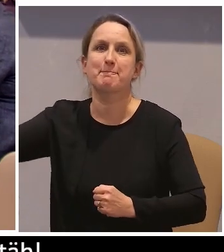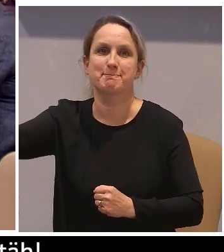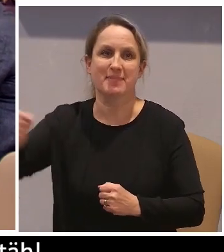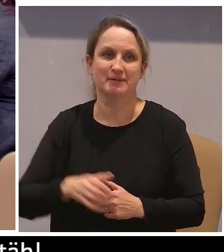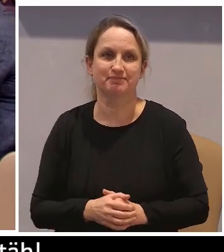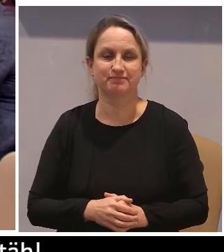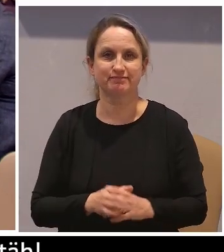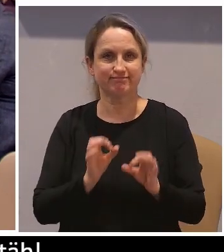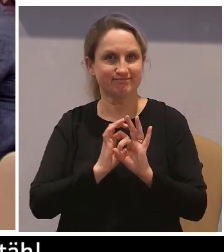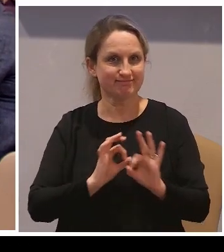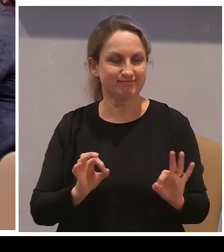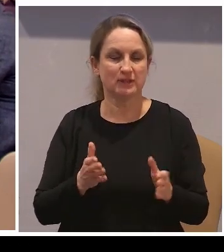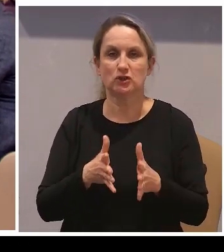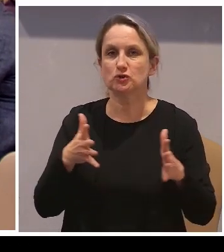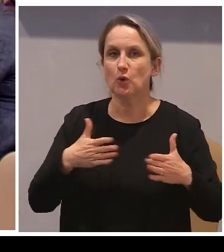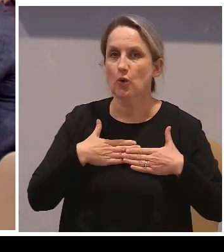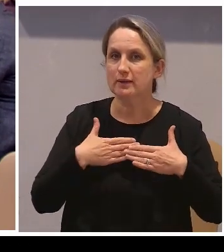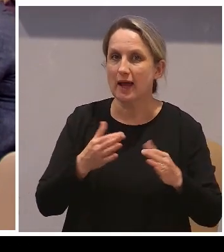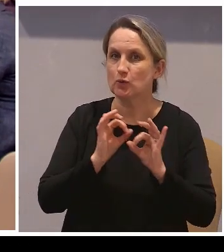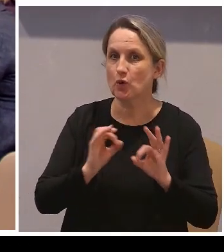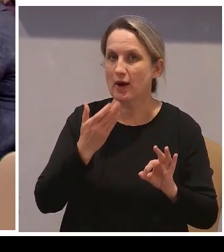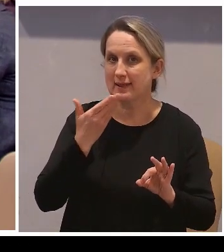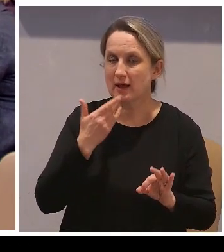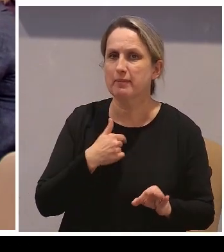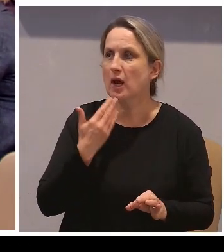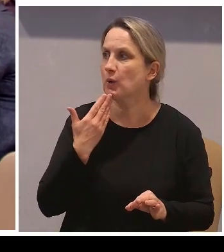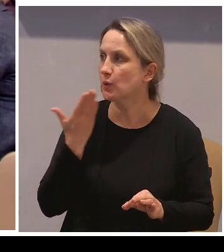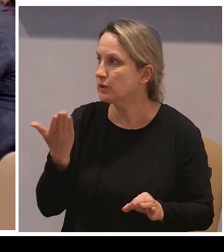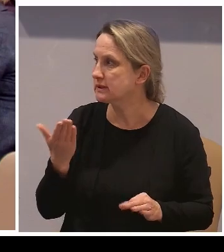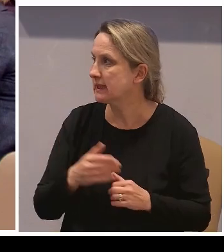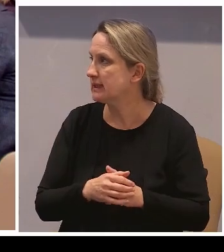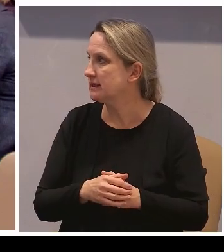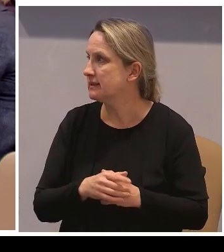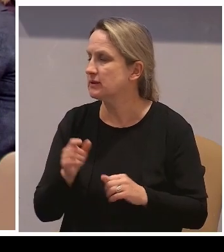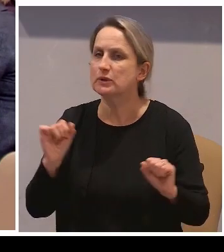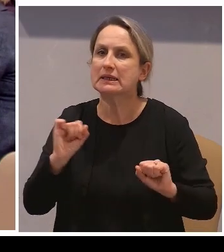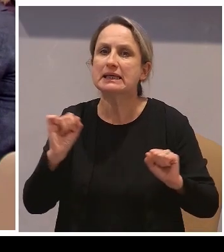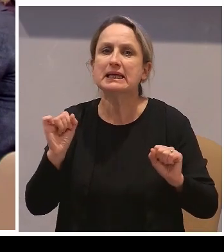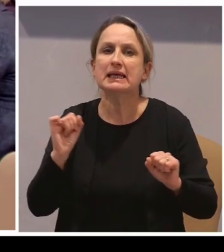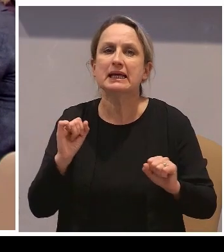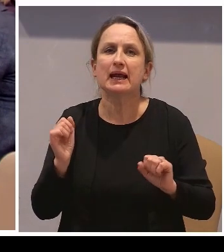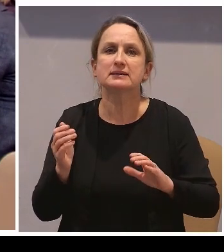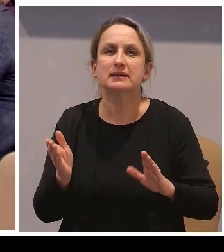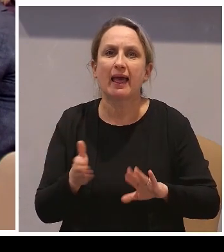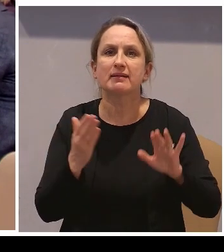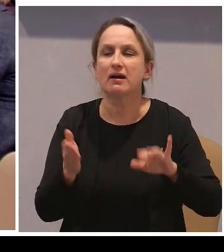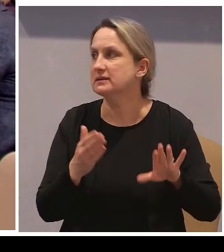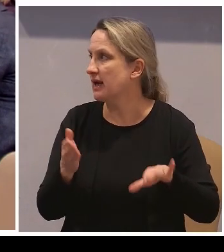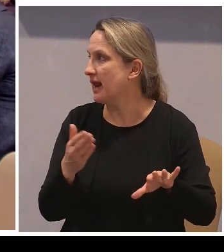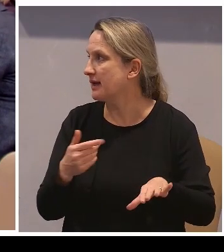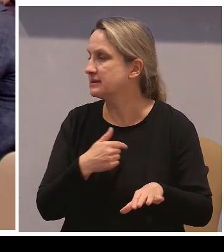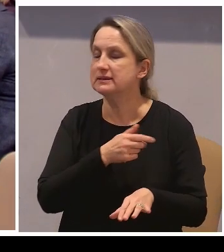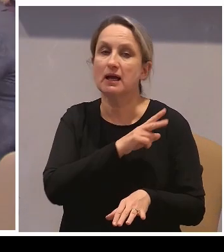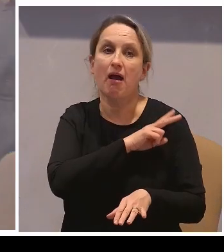Great, excellent. Any questions? Here you go. I'd like to thank you for that great presentation. Now, the bit that